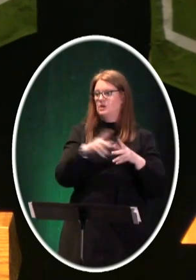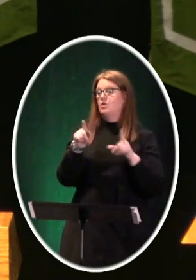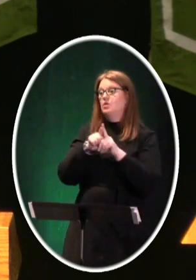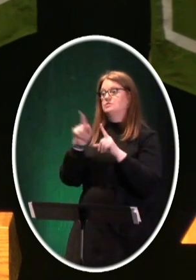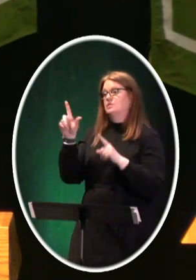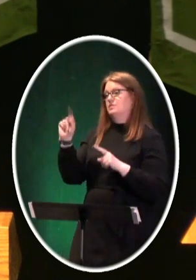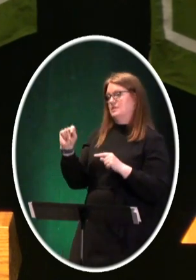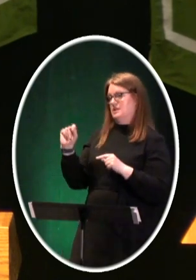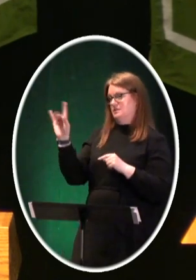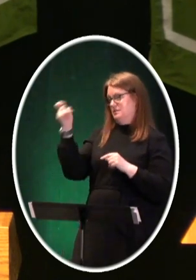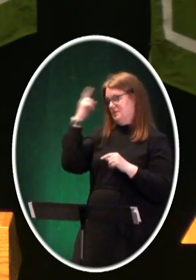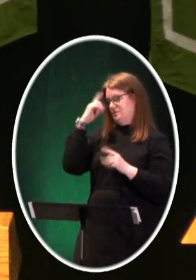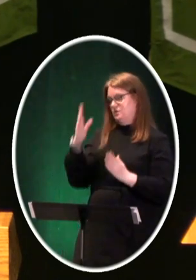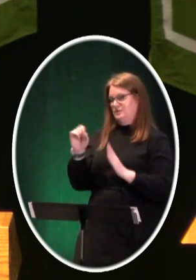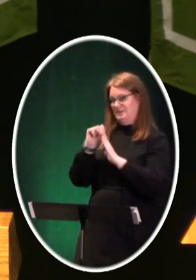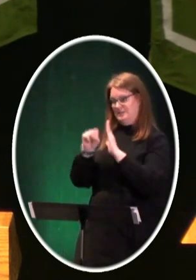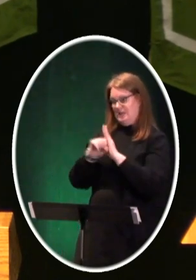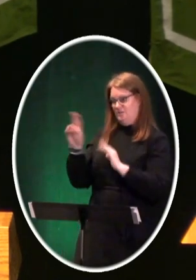North Dakota.